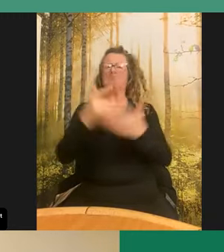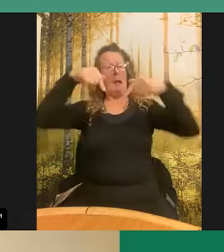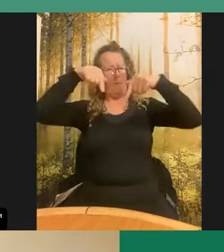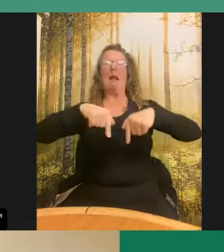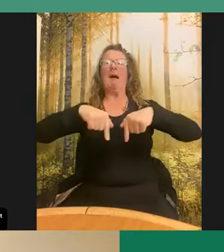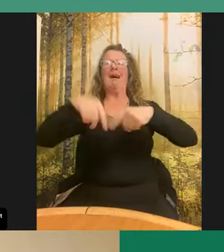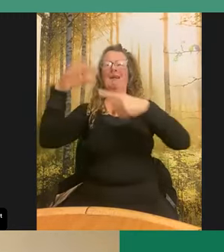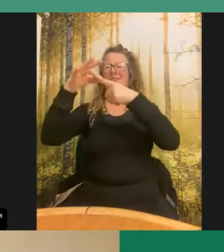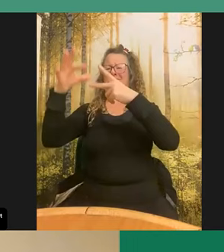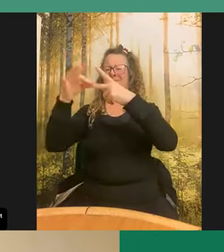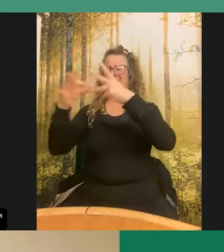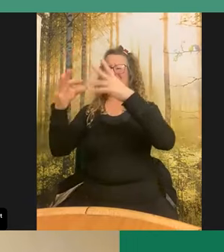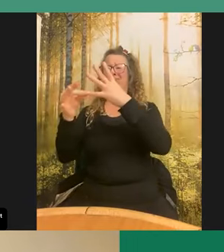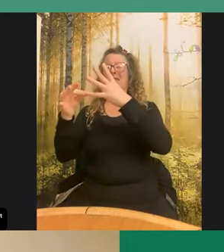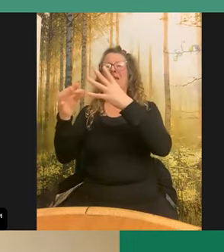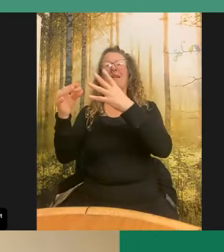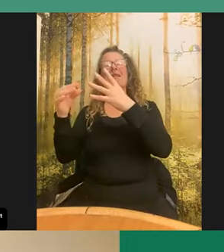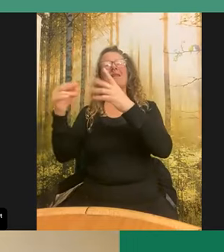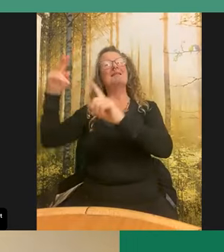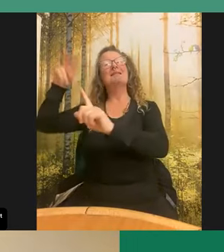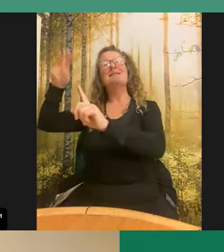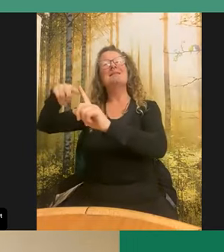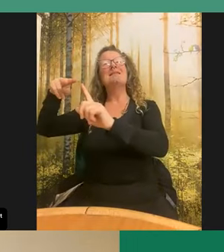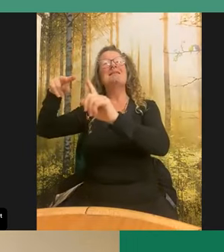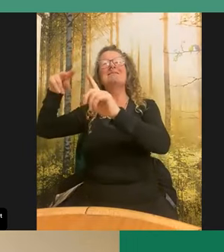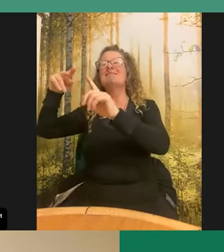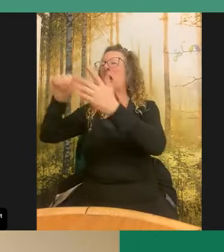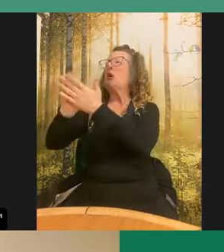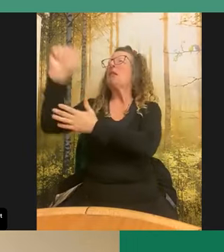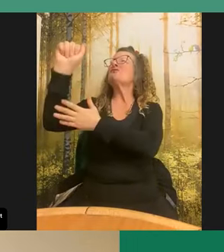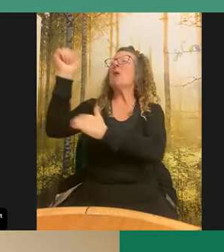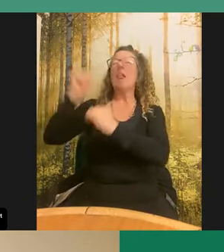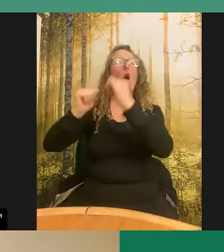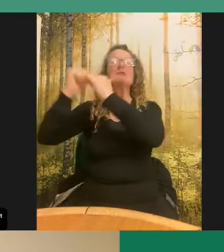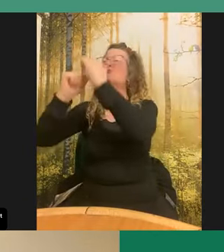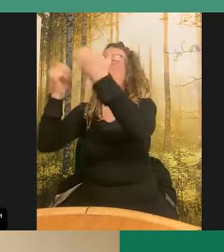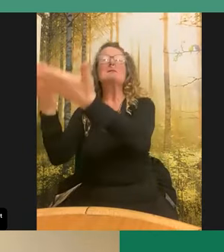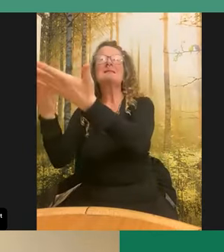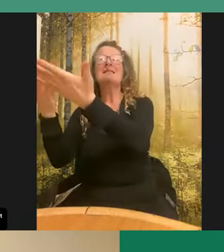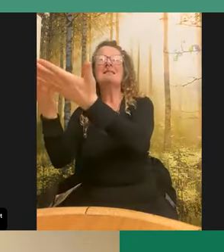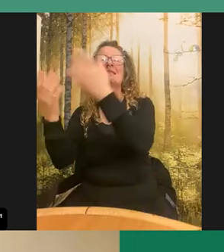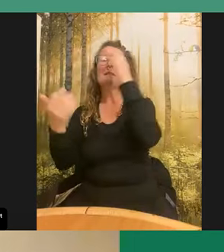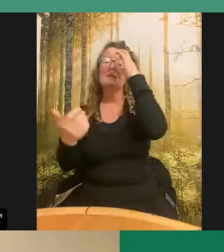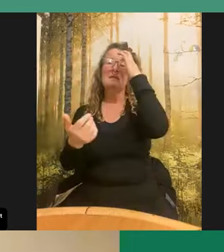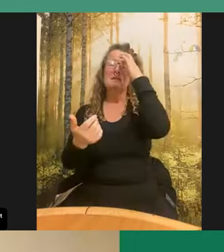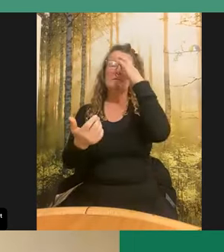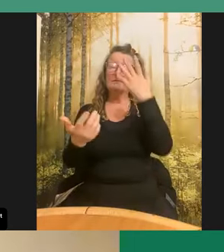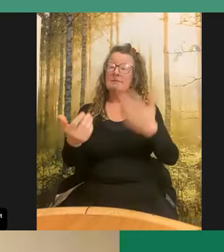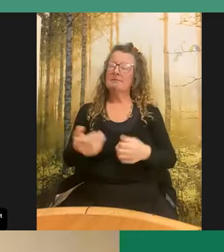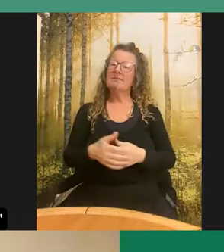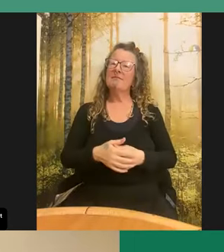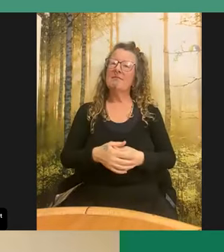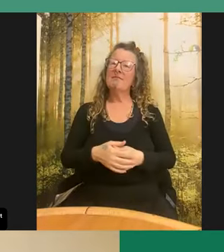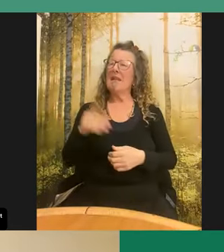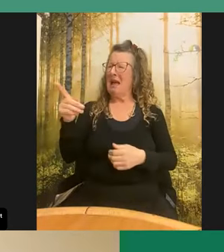it's a construct that we can actually step outside of. And culturally, we do that in our cultural practices, and I think they're really powerful,